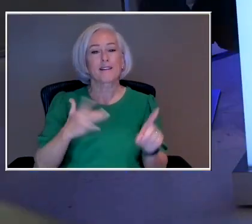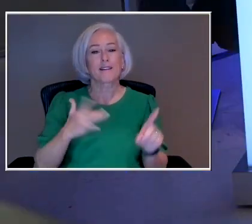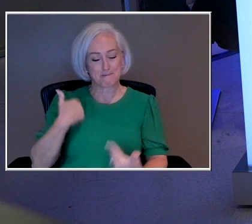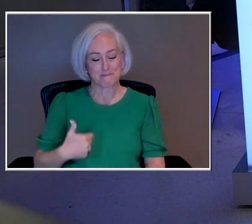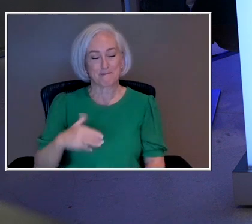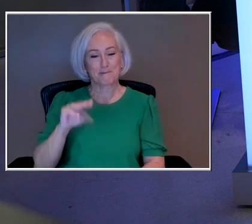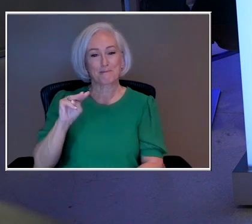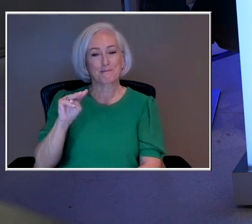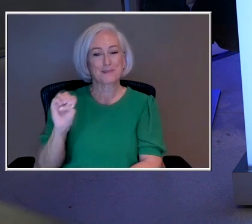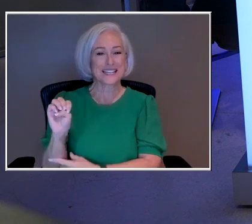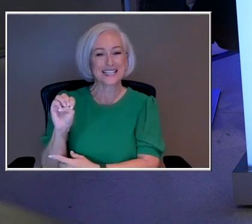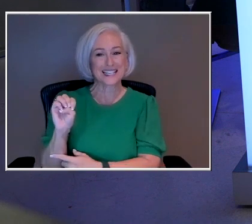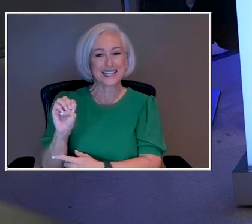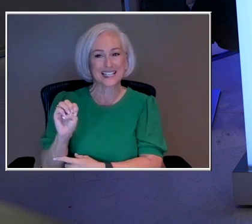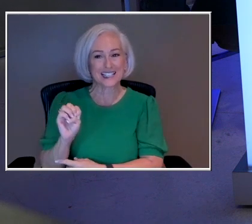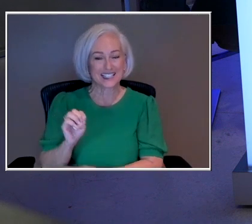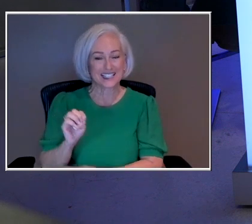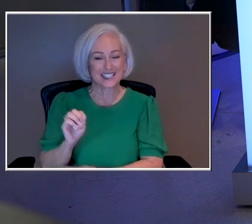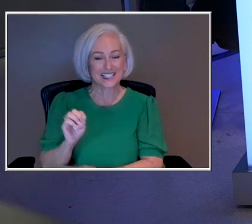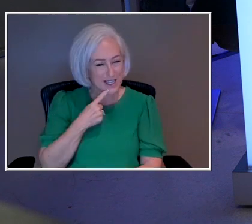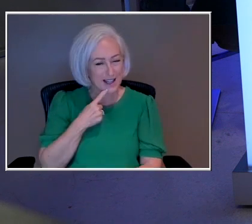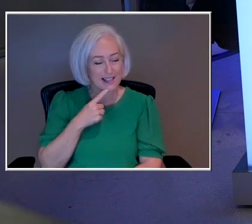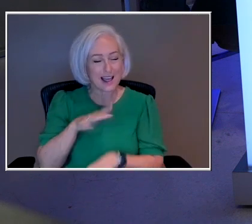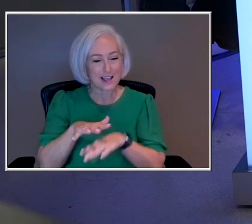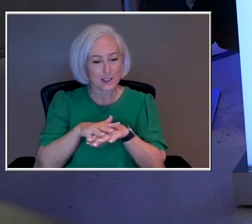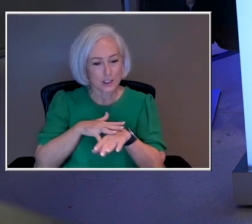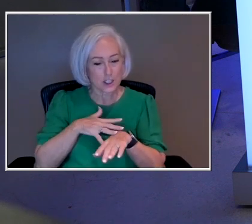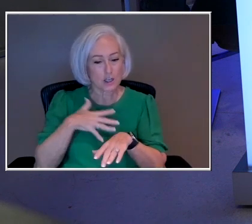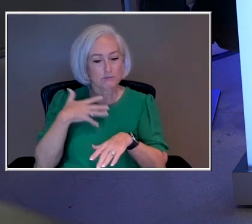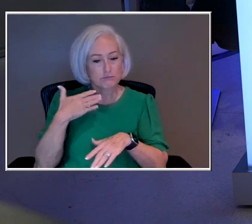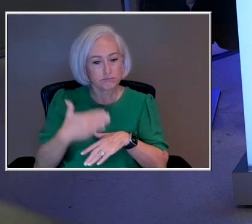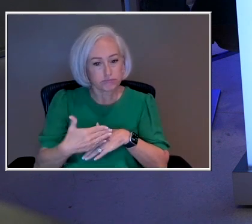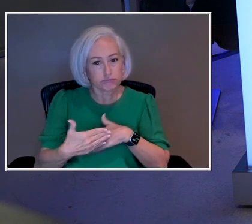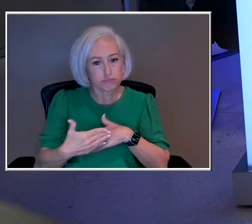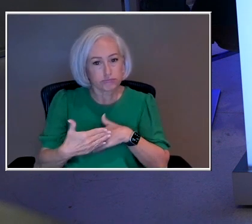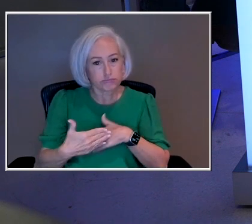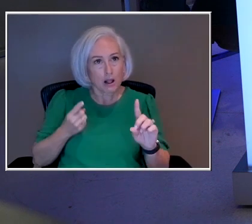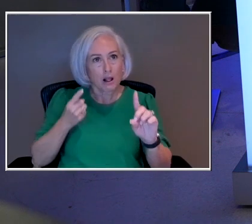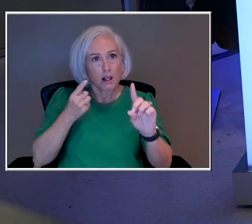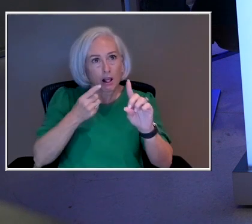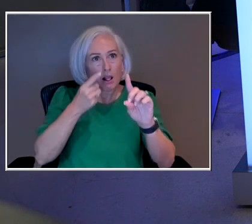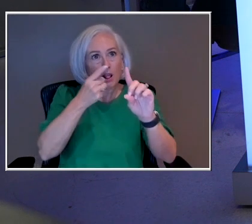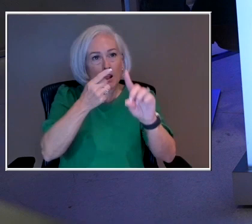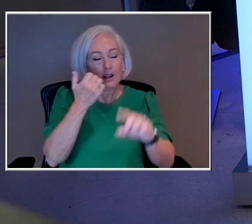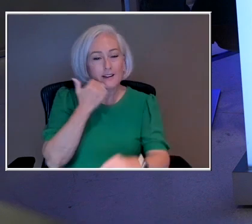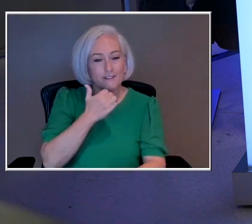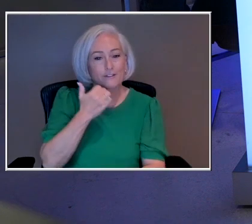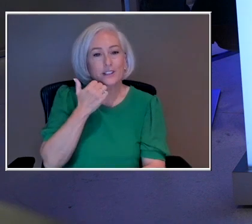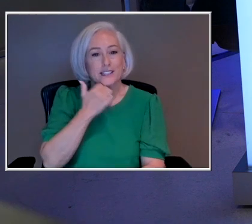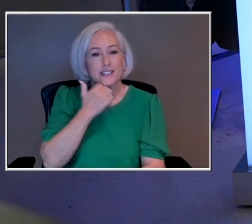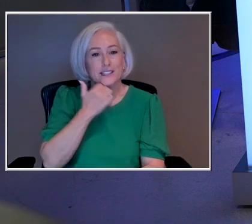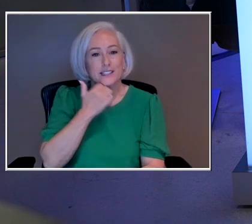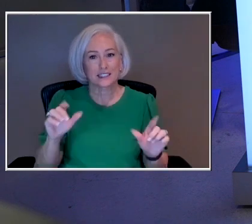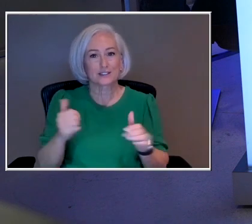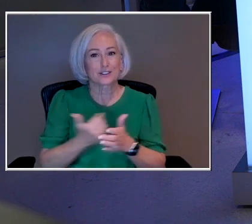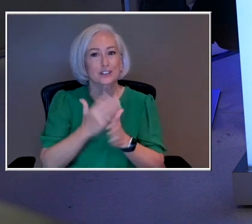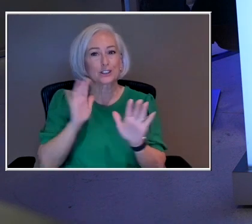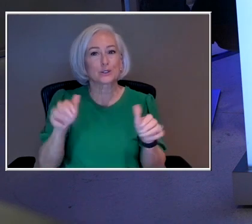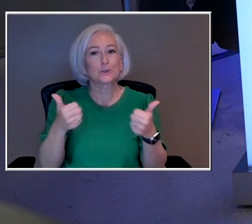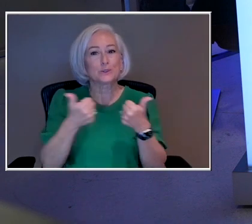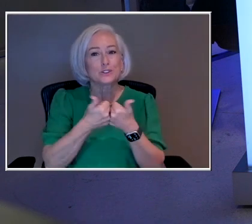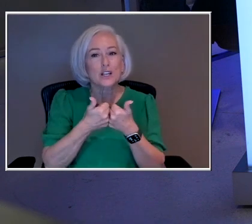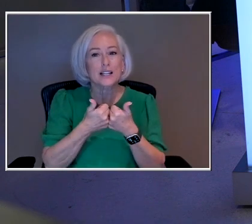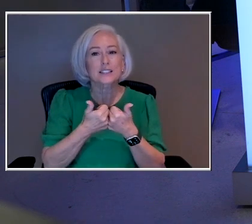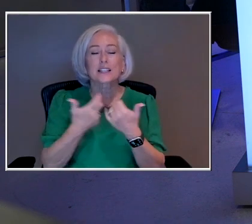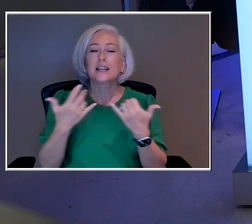of like this slow burn to get back to you, right? Yep, definitely. Every day, something different, new challenges. I want to go back to that